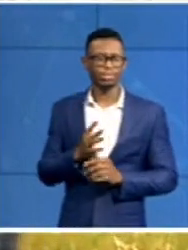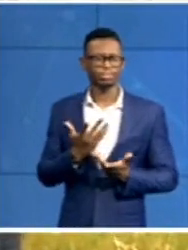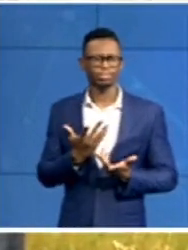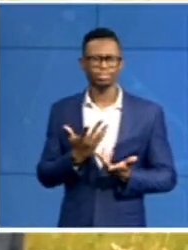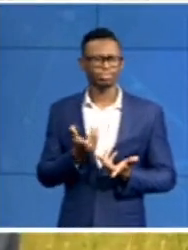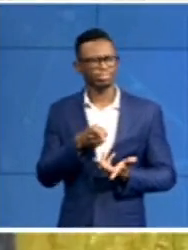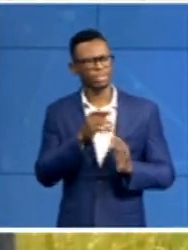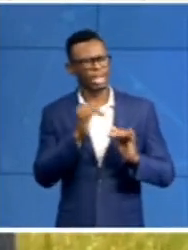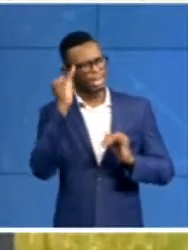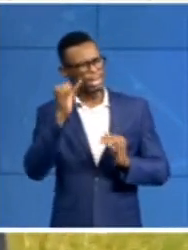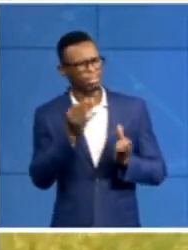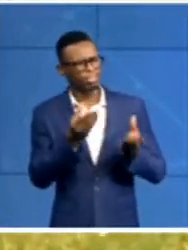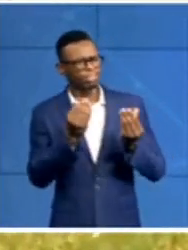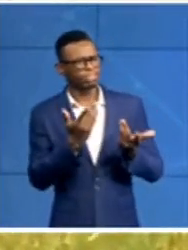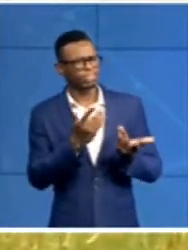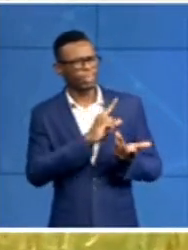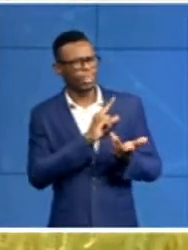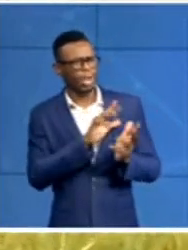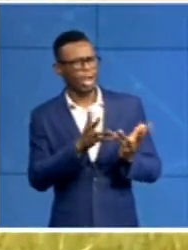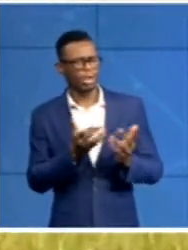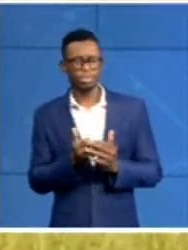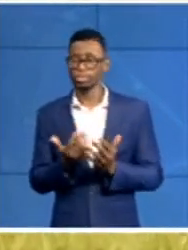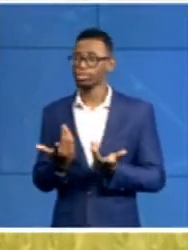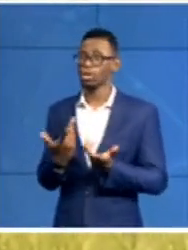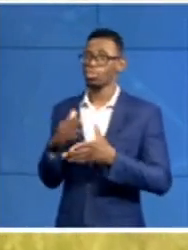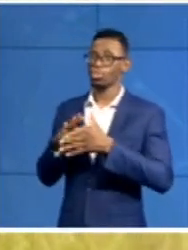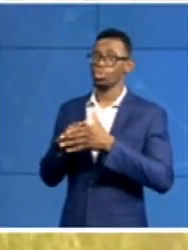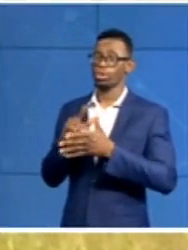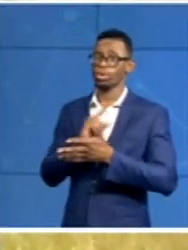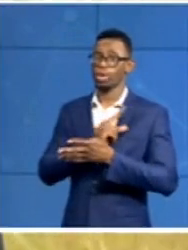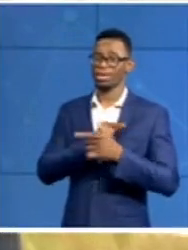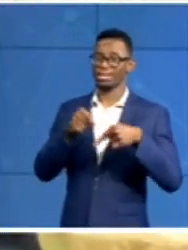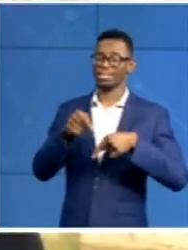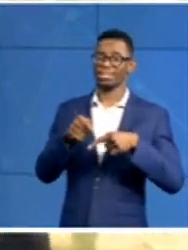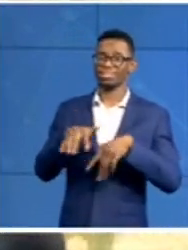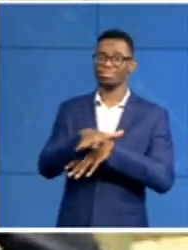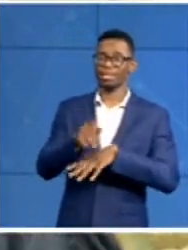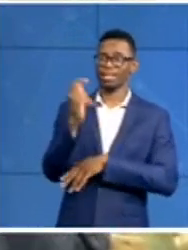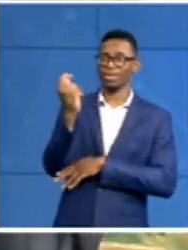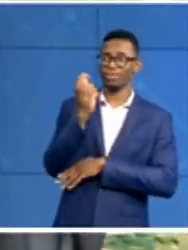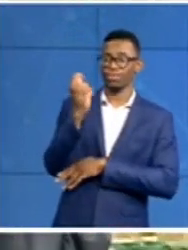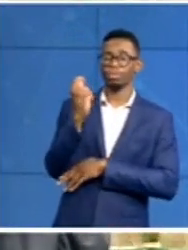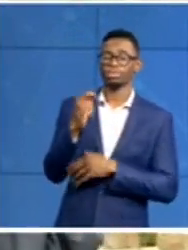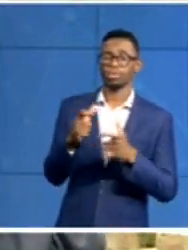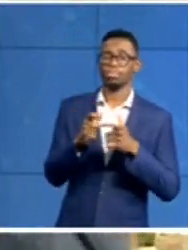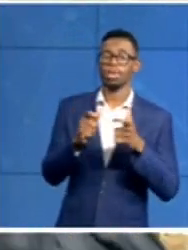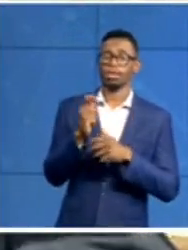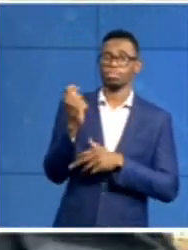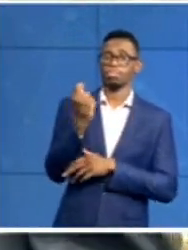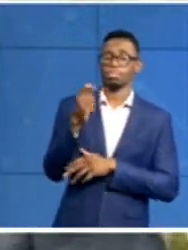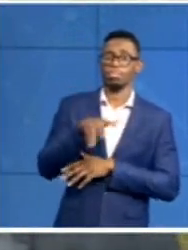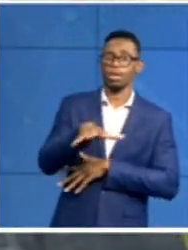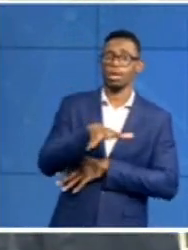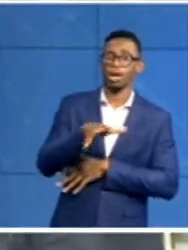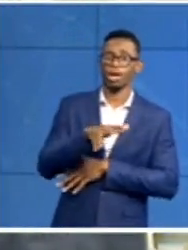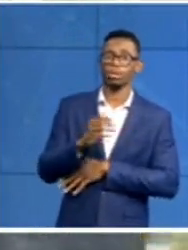the reason is that in this village, I think it's the big village, it was in Tumura, and it takes about 2